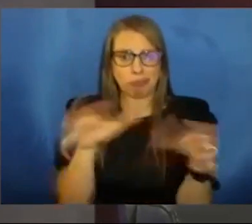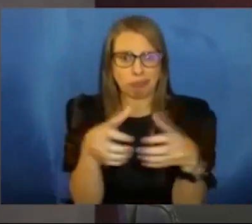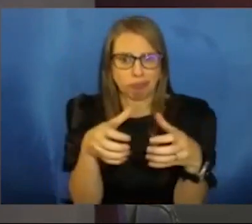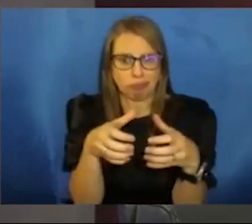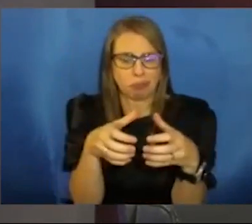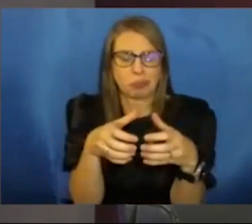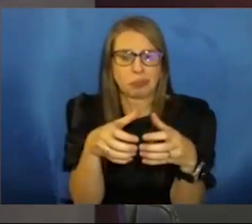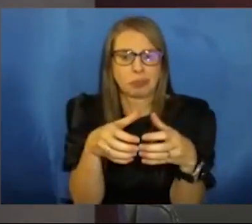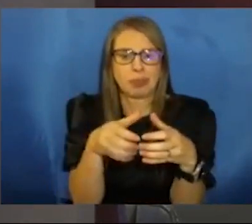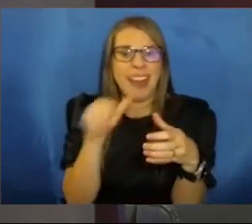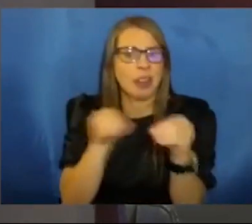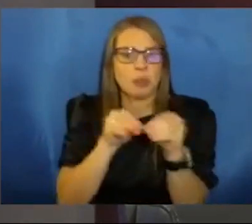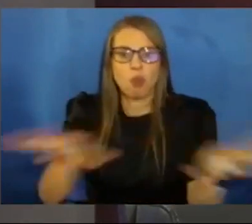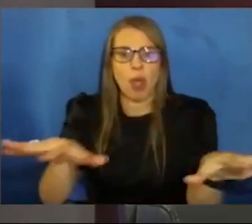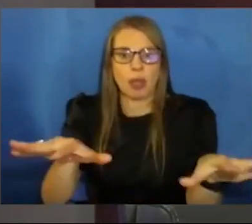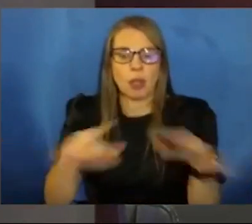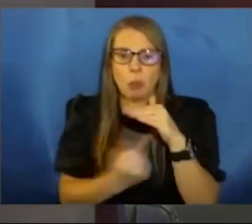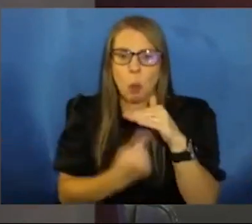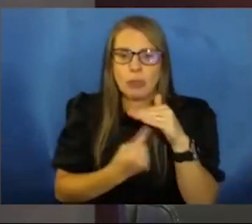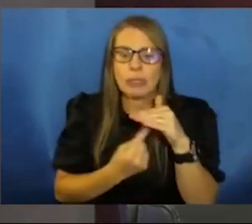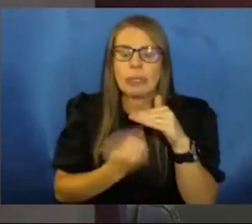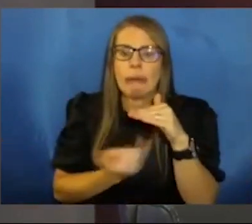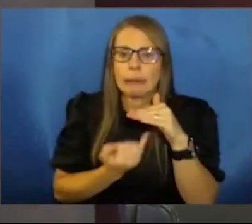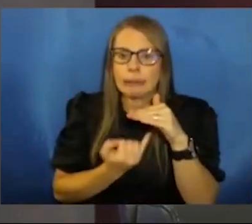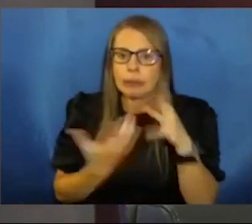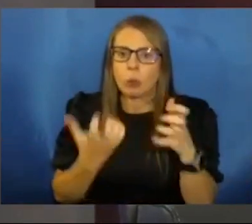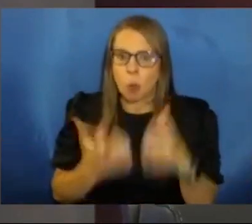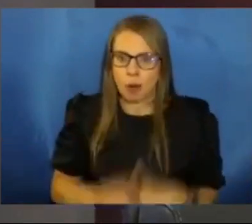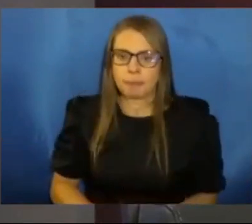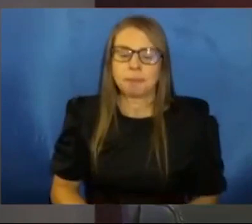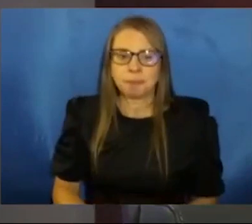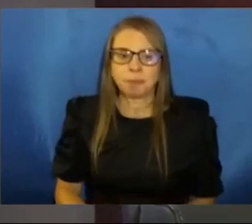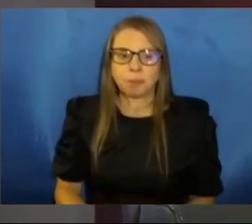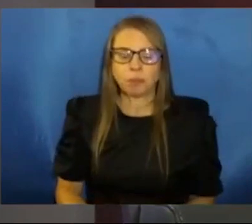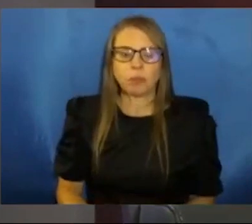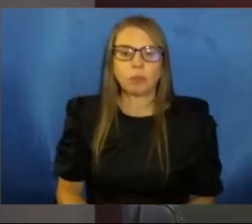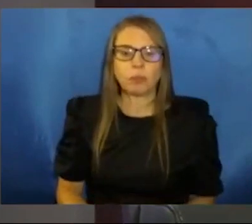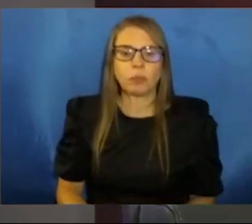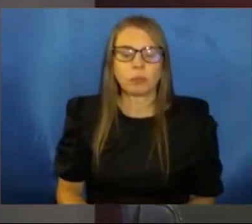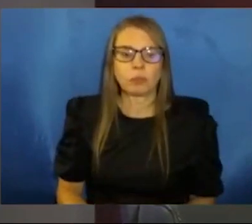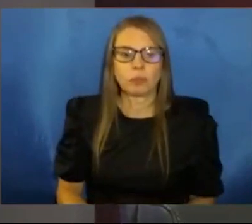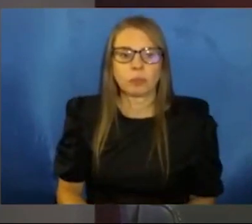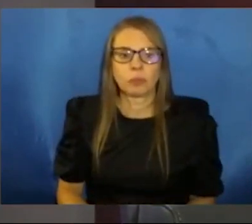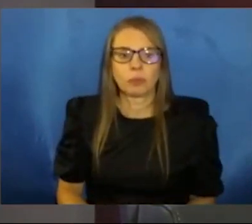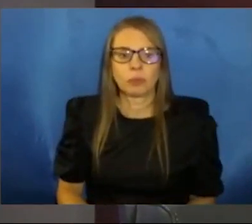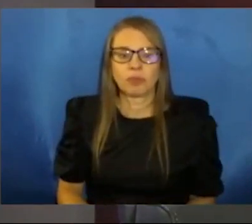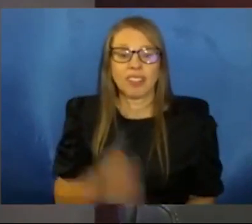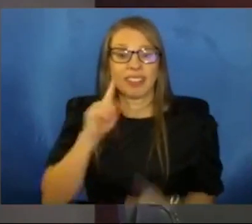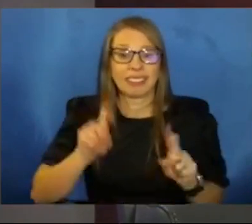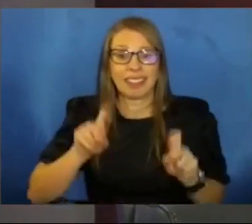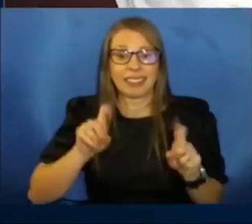mean, are they seeing it under 12 that have not been vaccinated, or is it those being vaccinated?